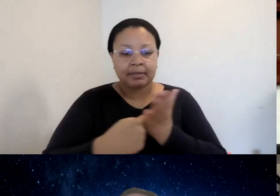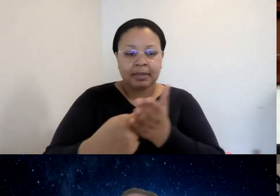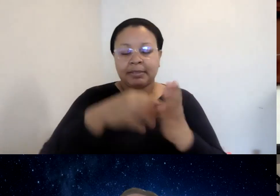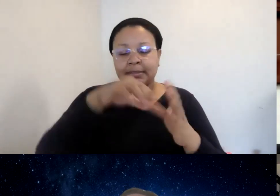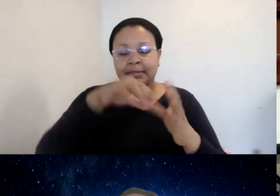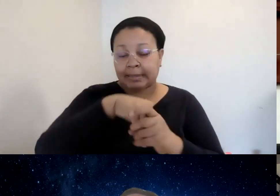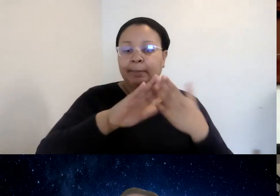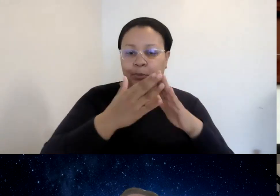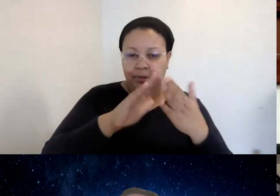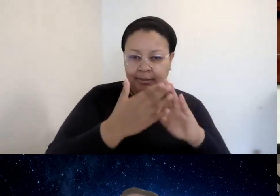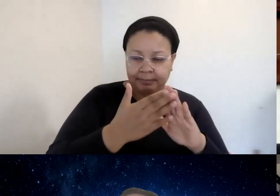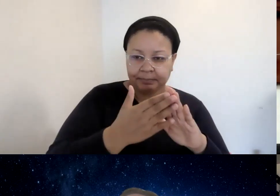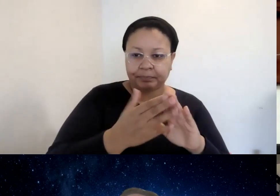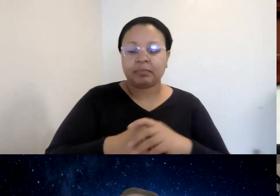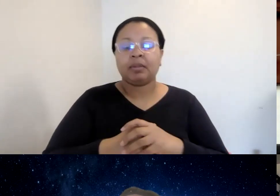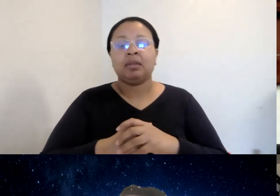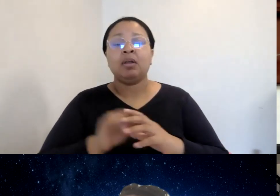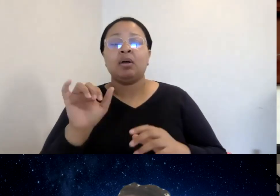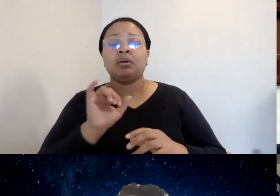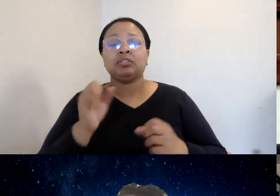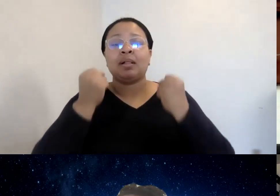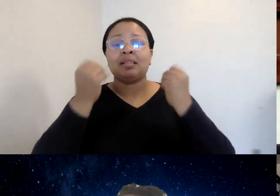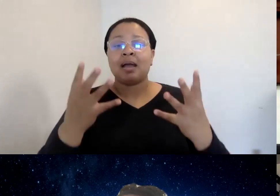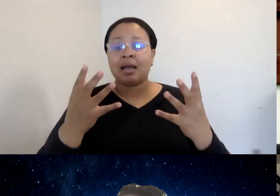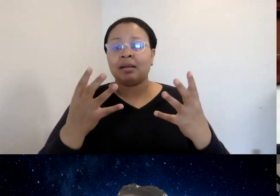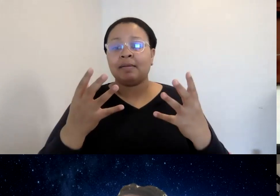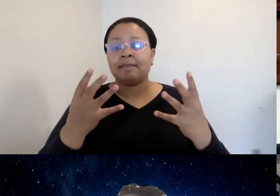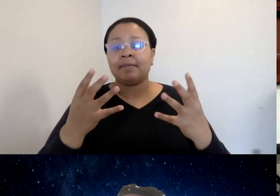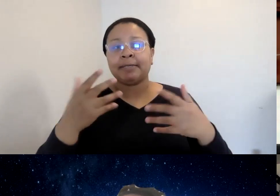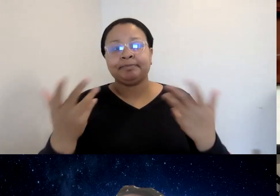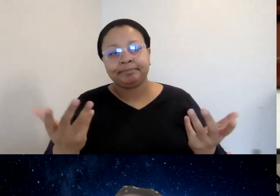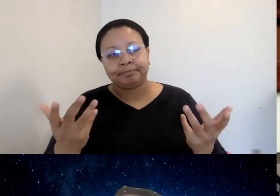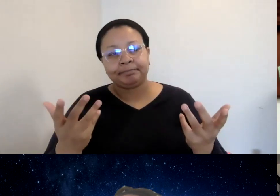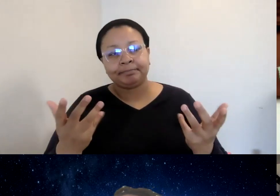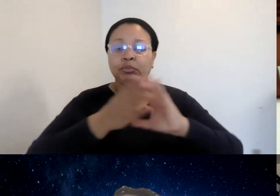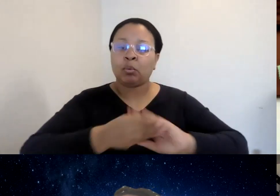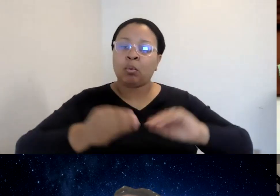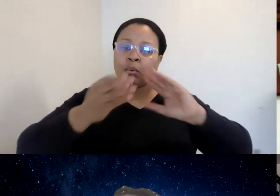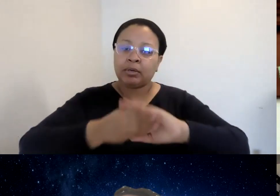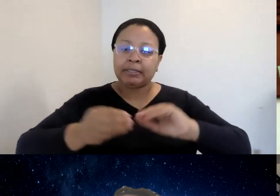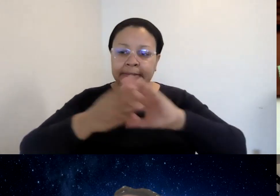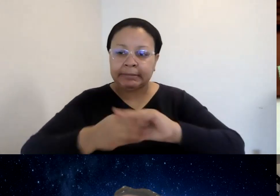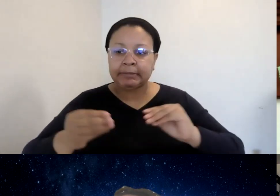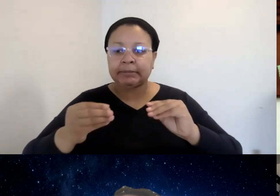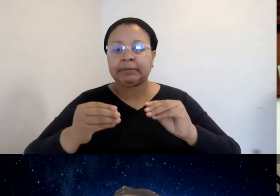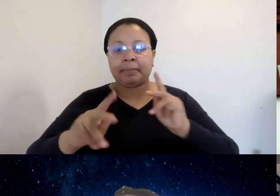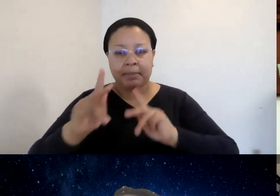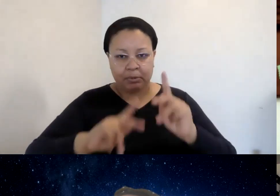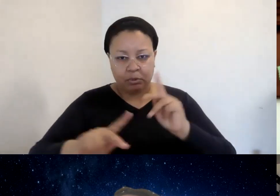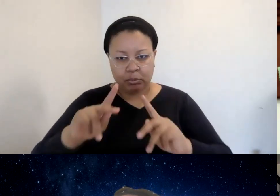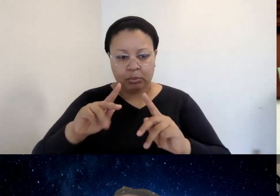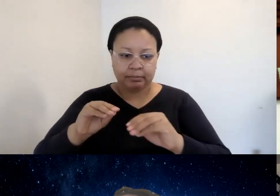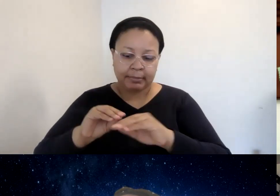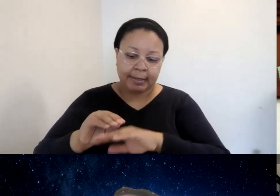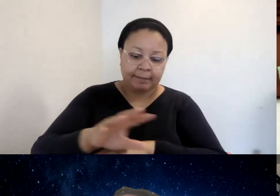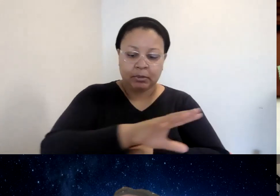community. There are also a lot of stories. Influencers have been